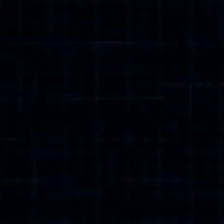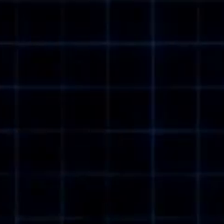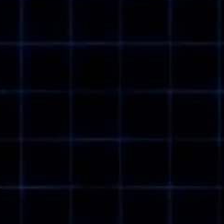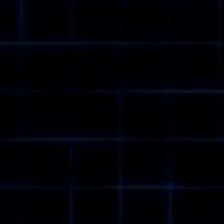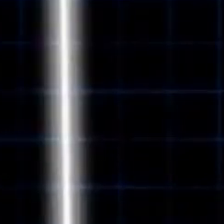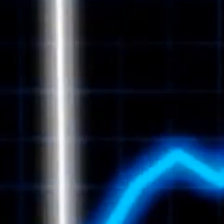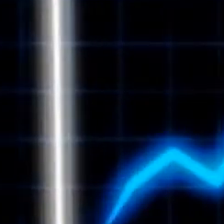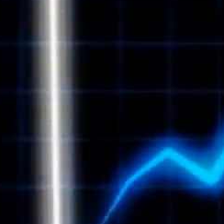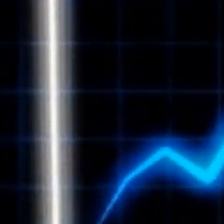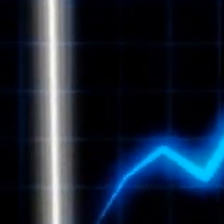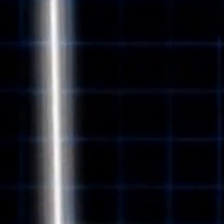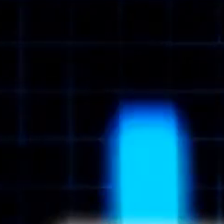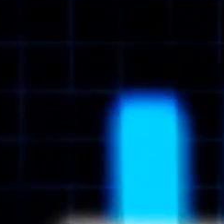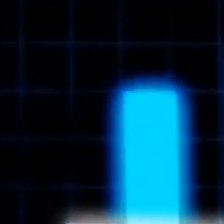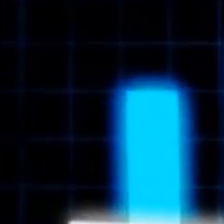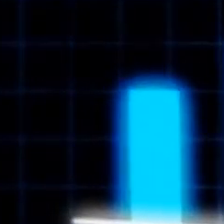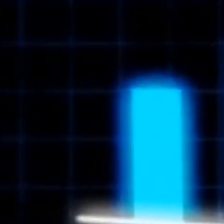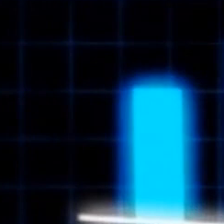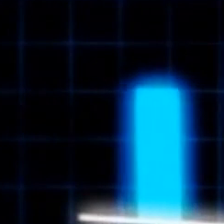ibiti.